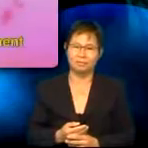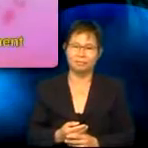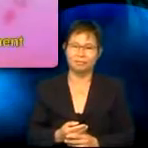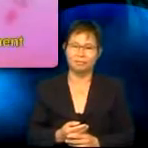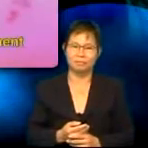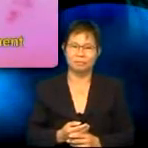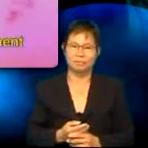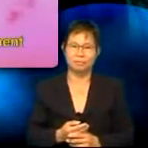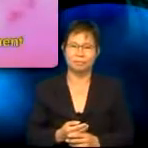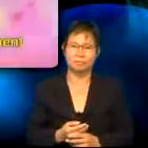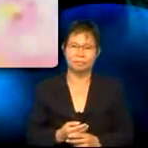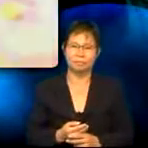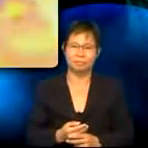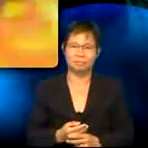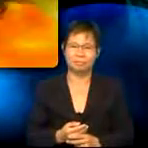Ugh.